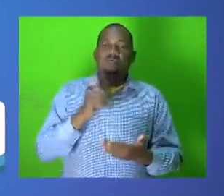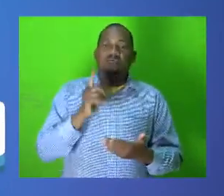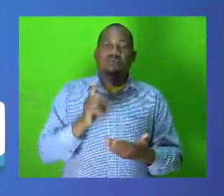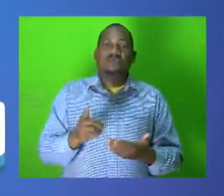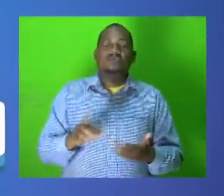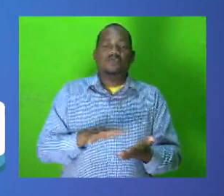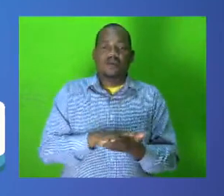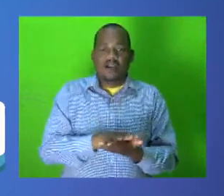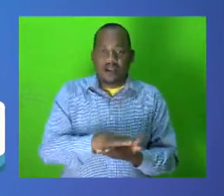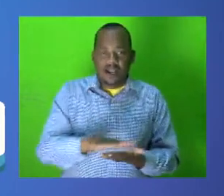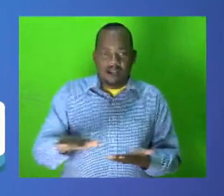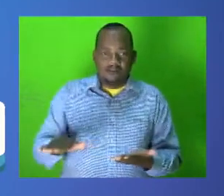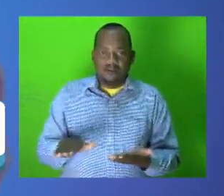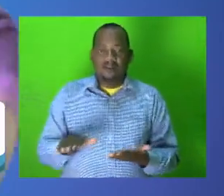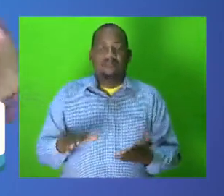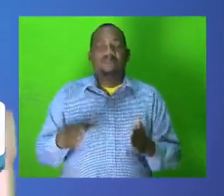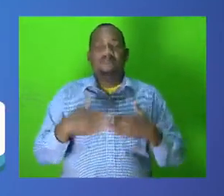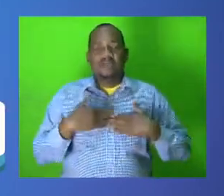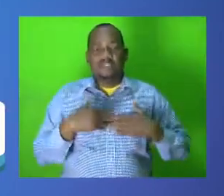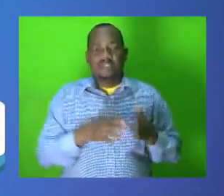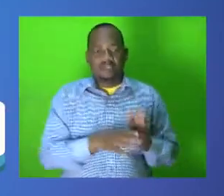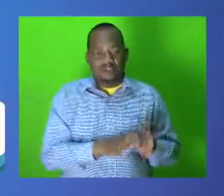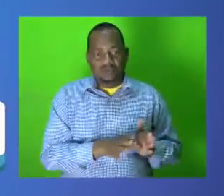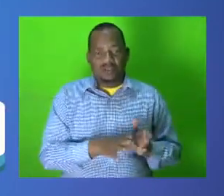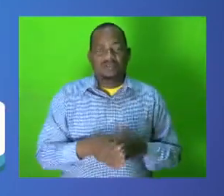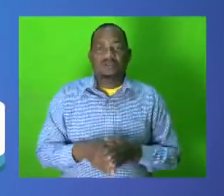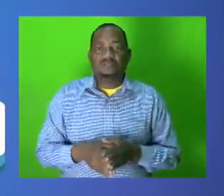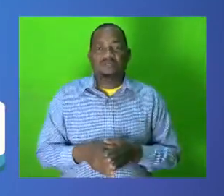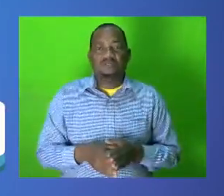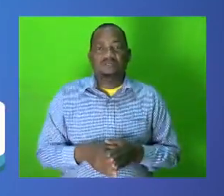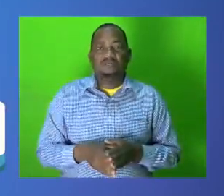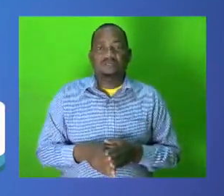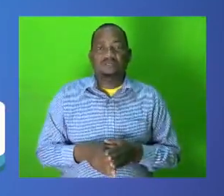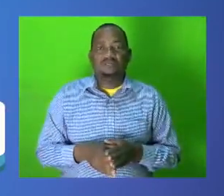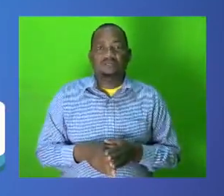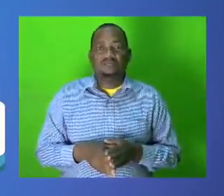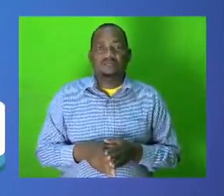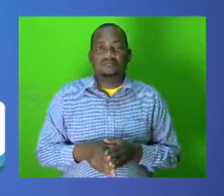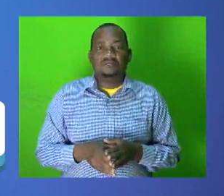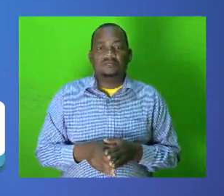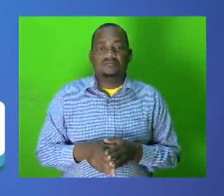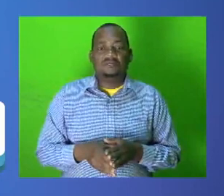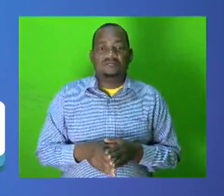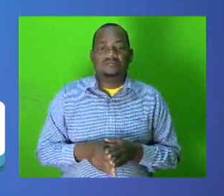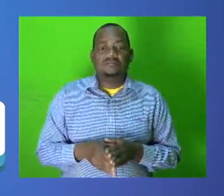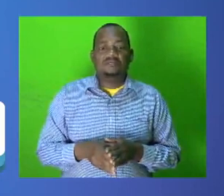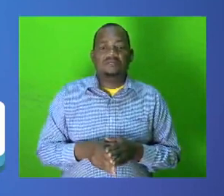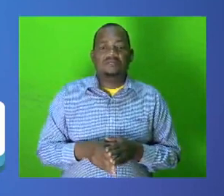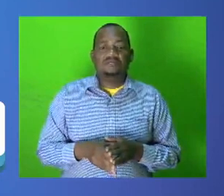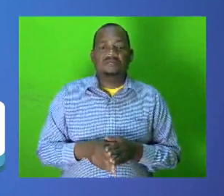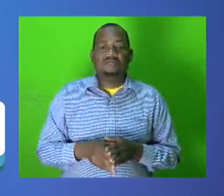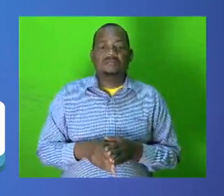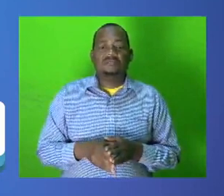life. Why are we doing research? What is the importance of research in day-to-day life we live? So, who can